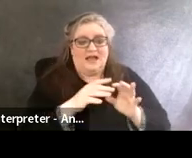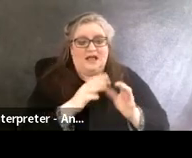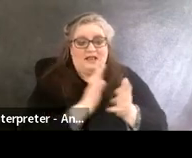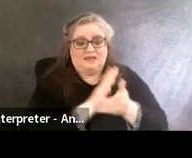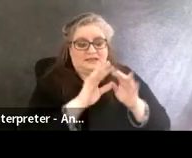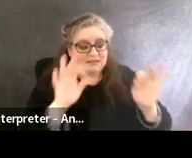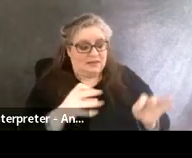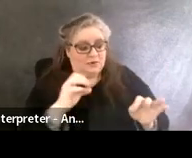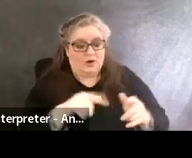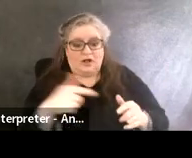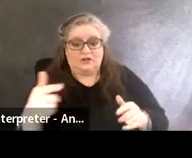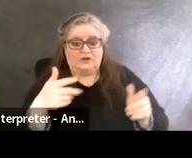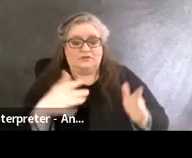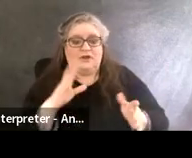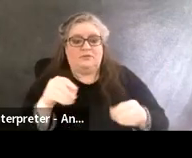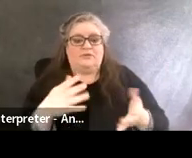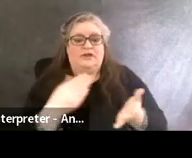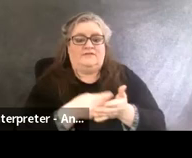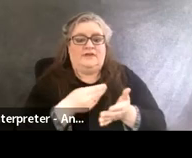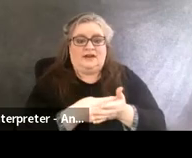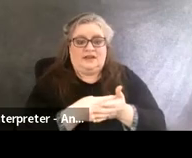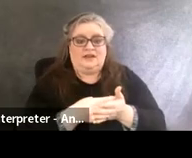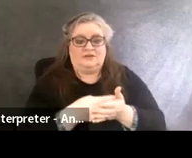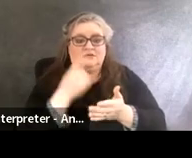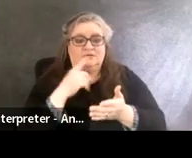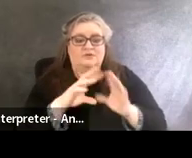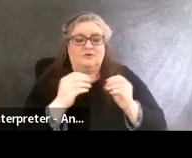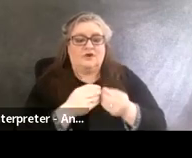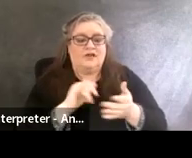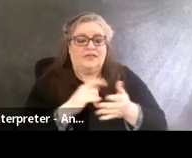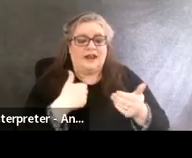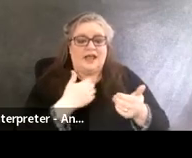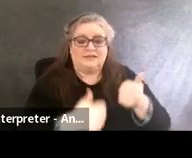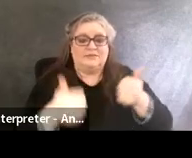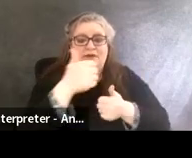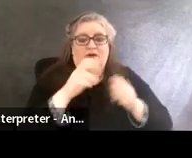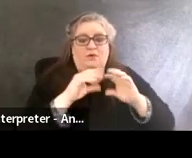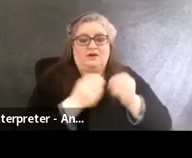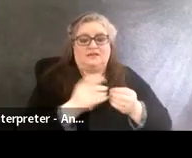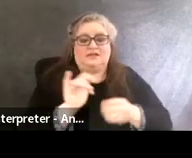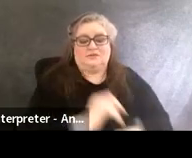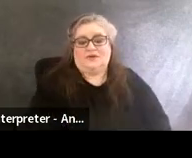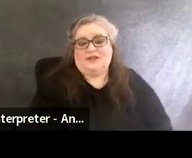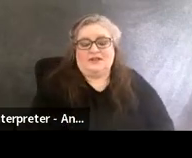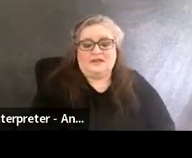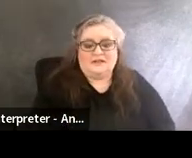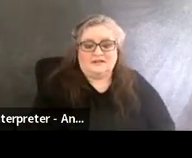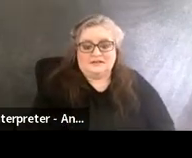way to provide financials for an organization that has a parent org as well.